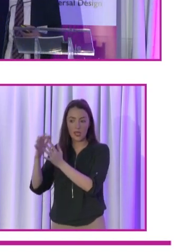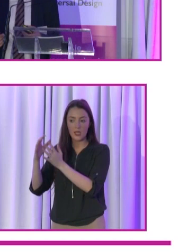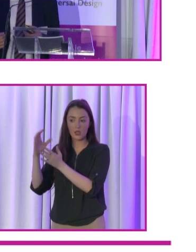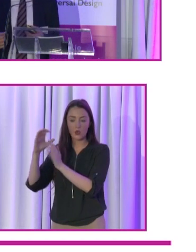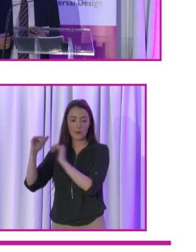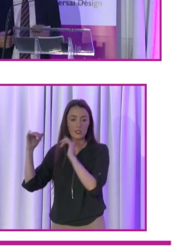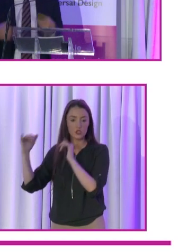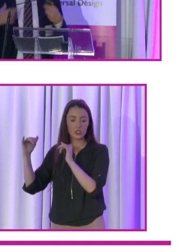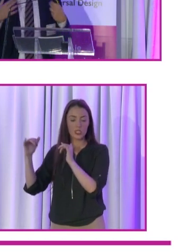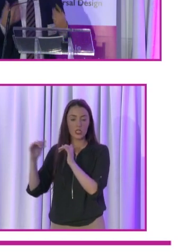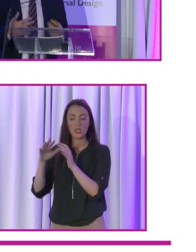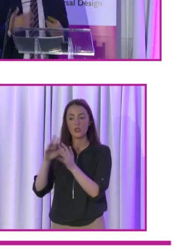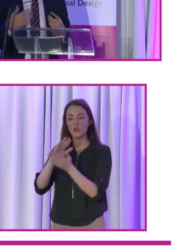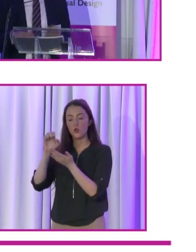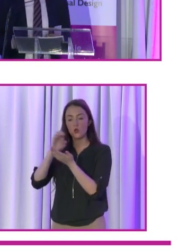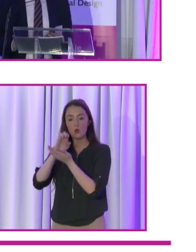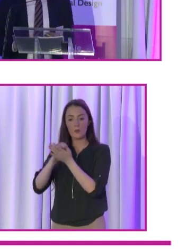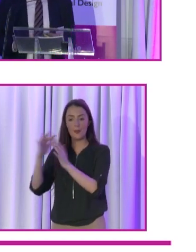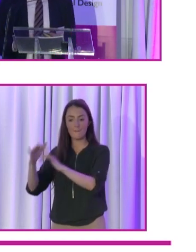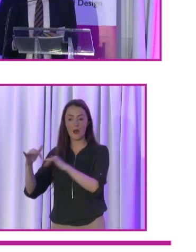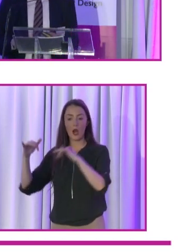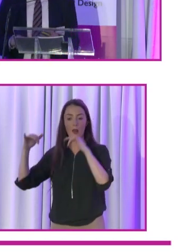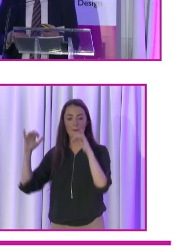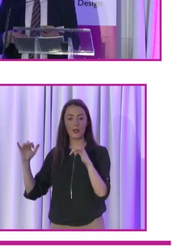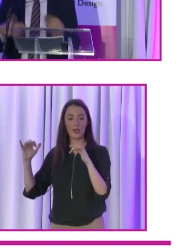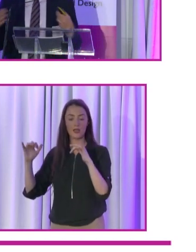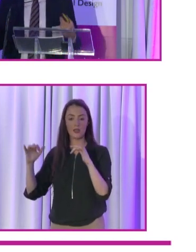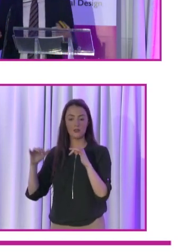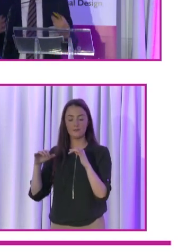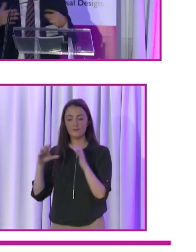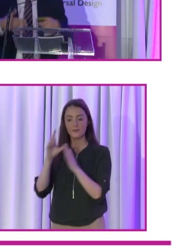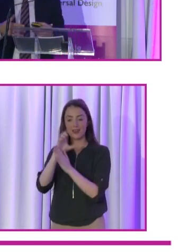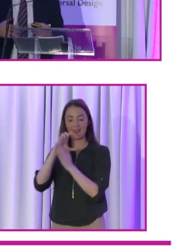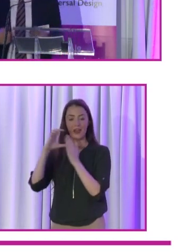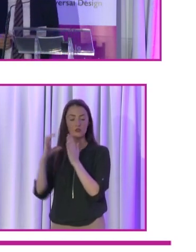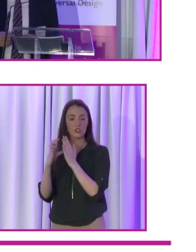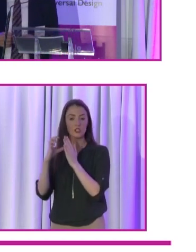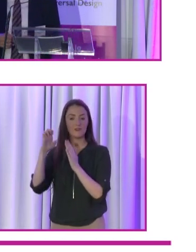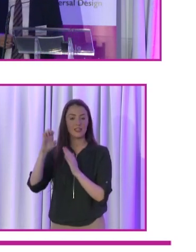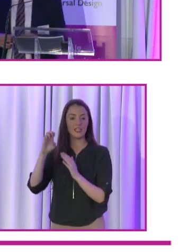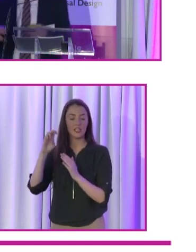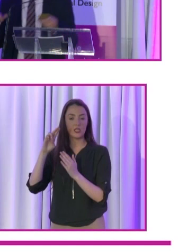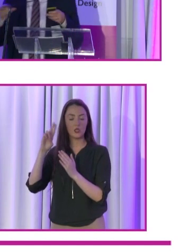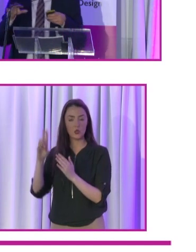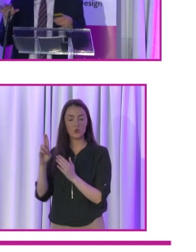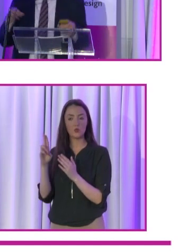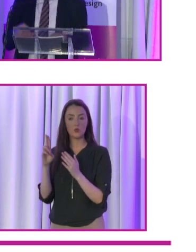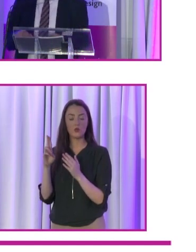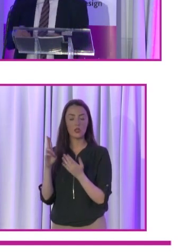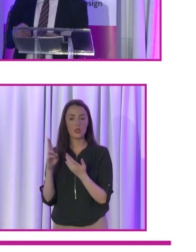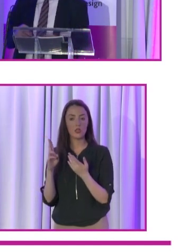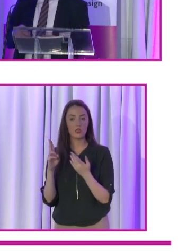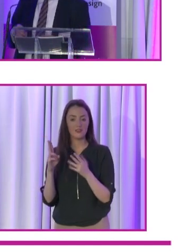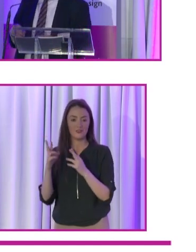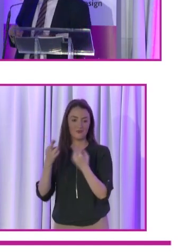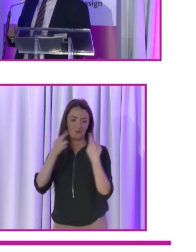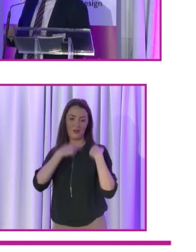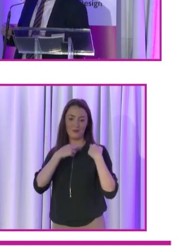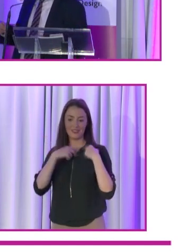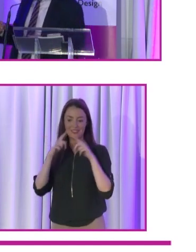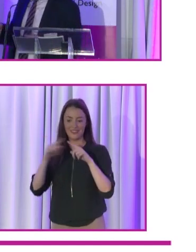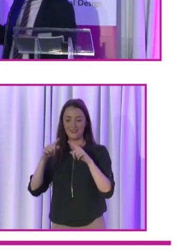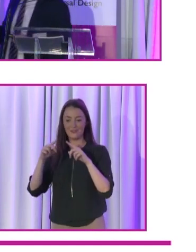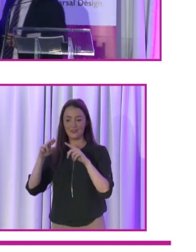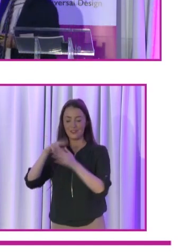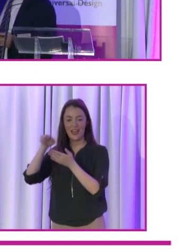European Parliament, and with the Council of the EU, which is the institution that represents the different national